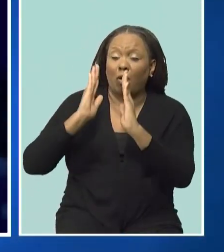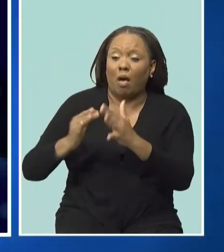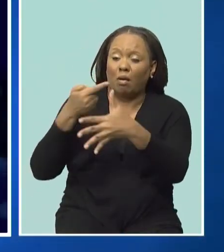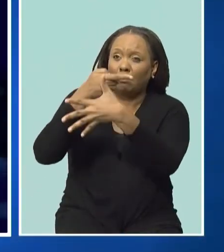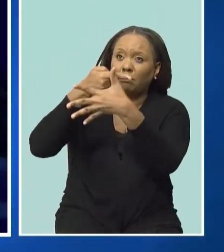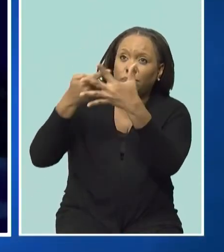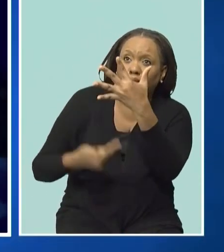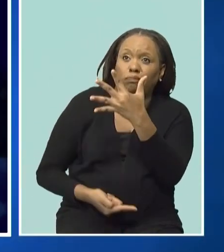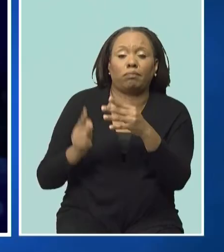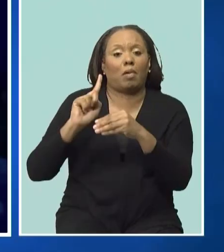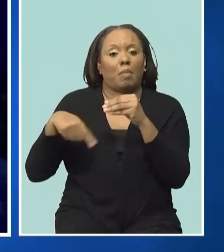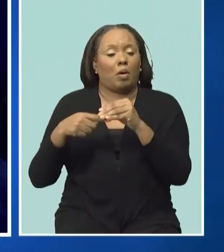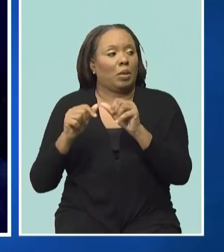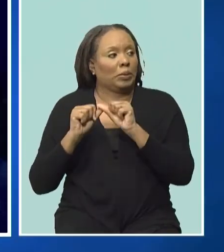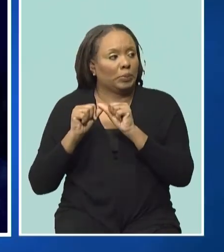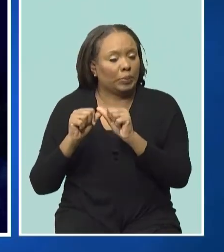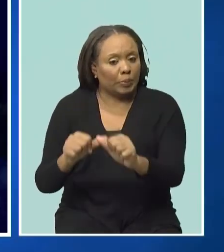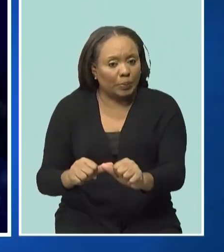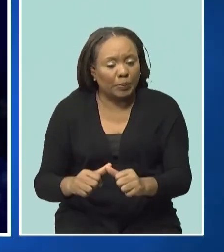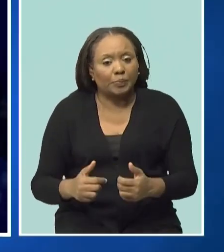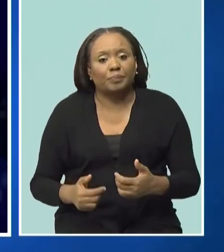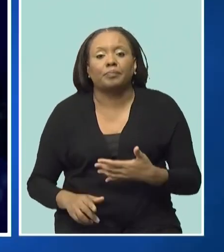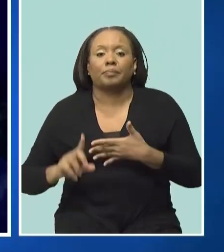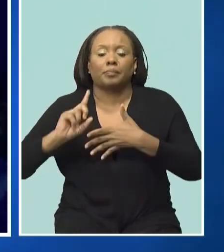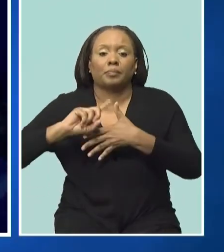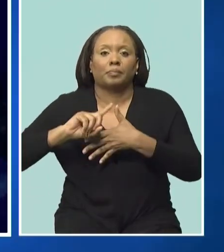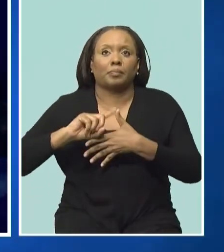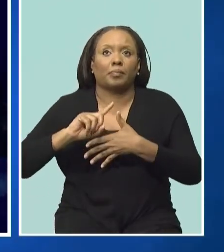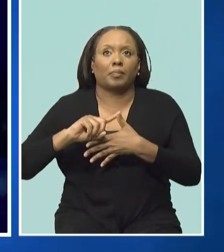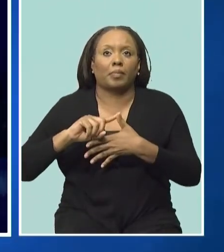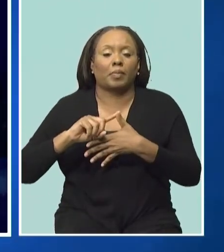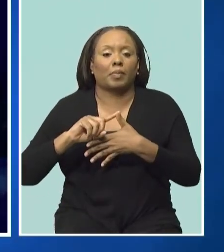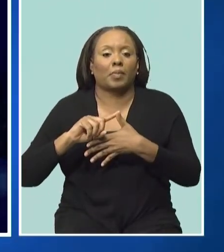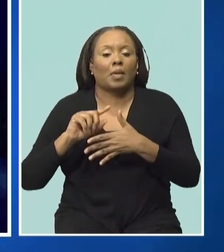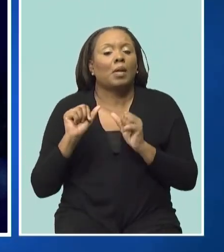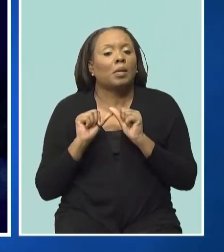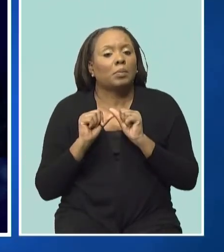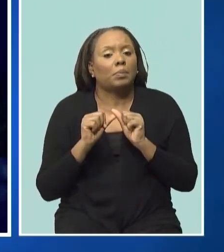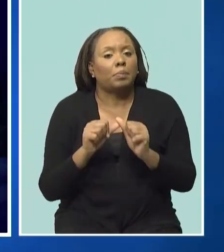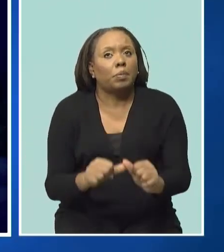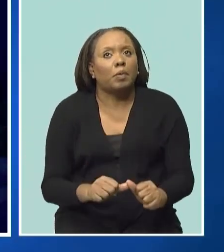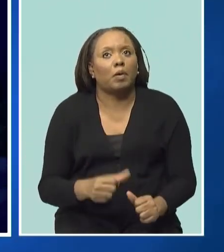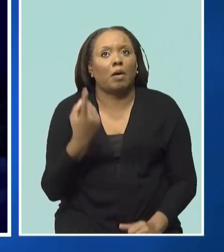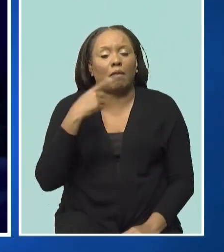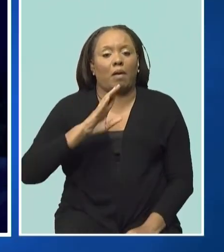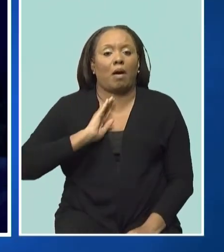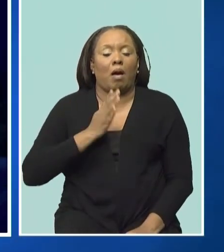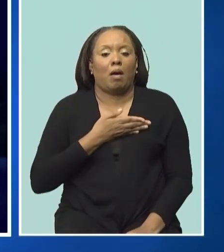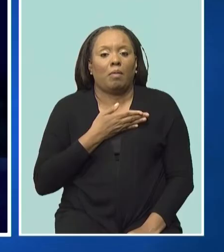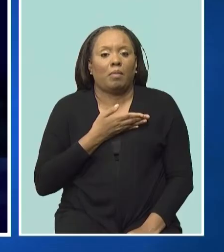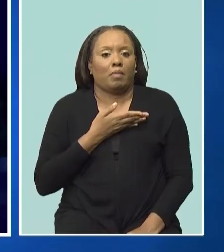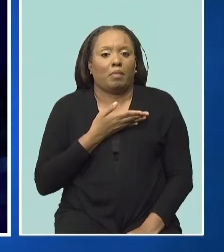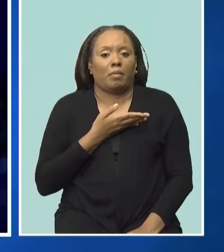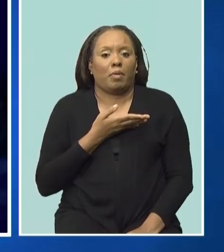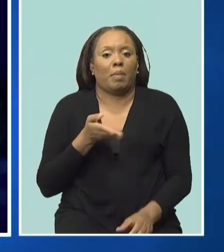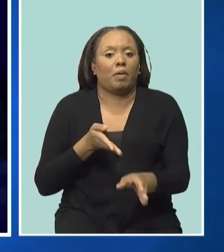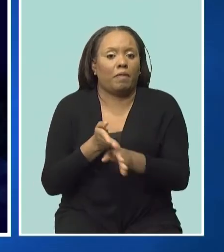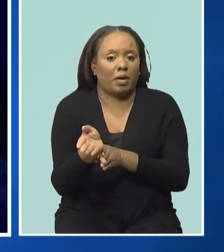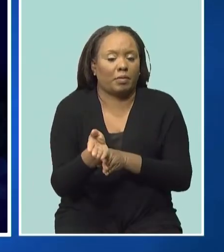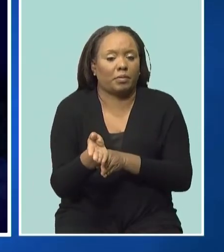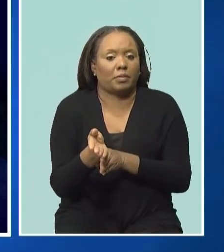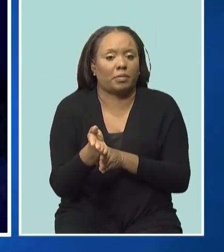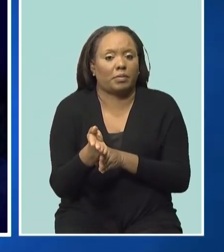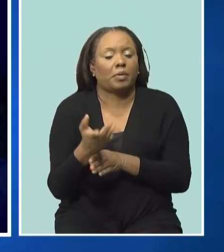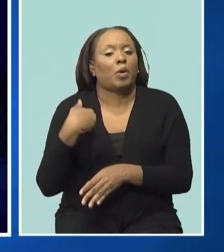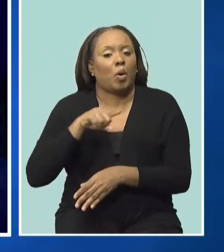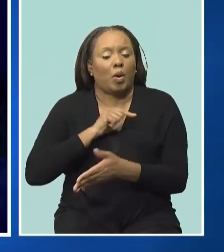of sustainability. Firstly, we'll be looking at sustainability of our profession as accountants. We'll be looking